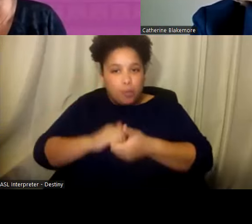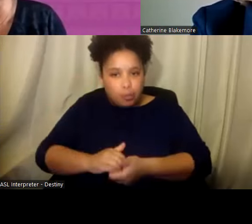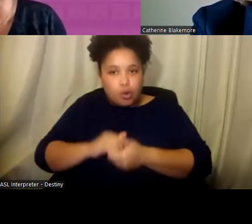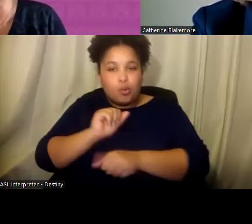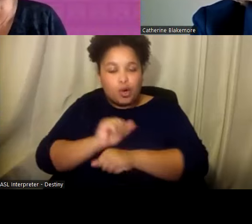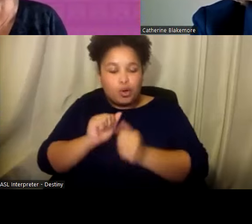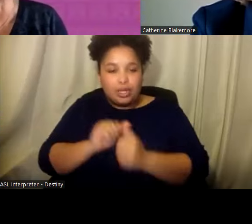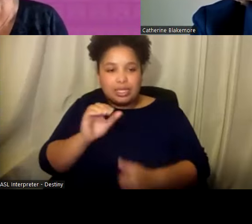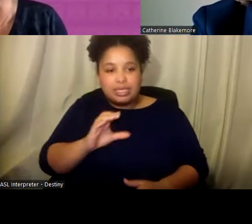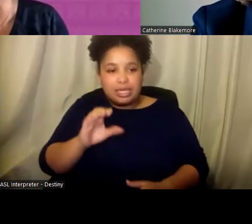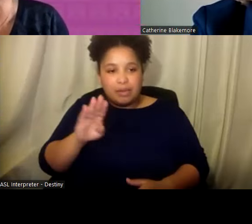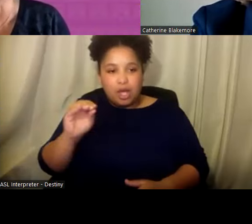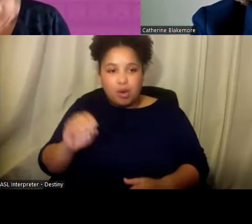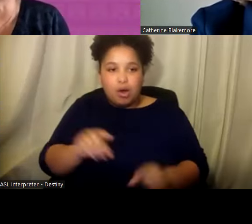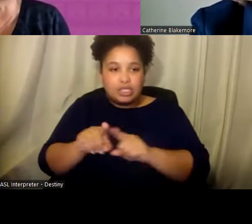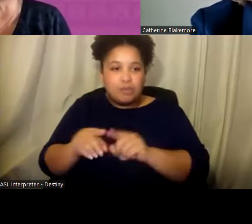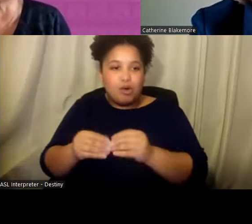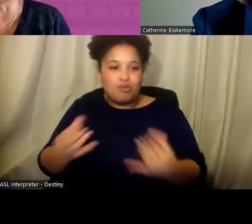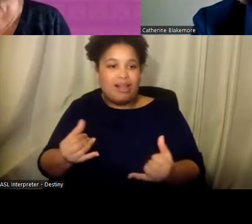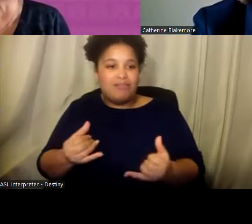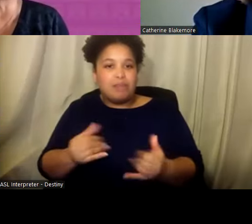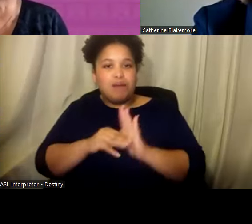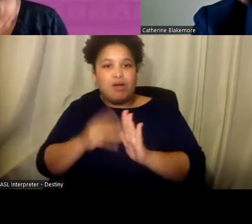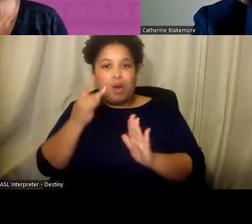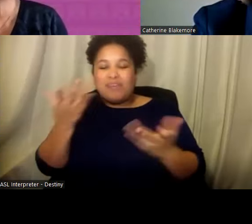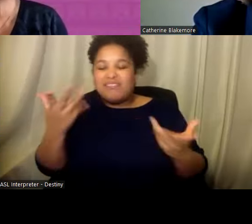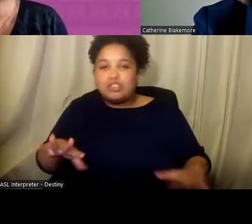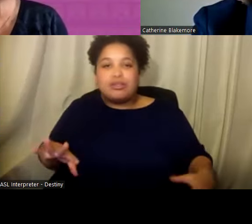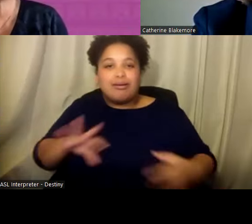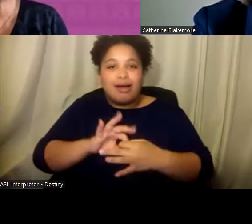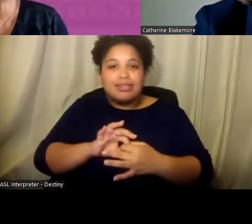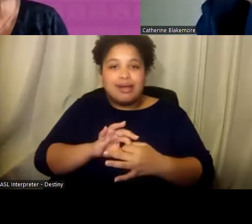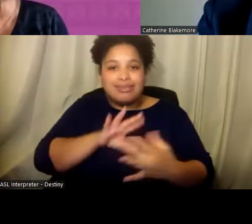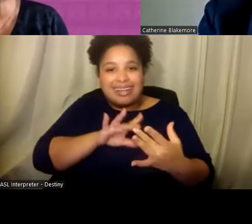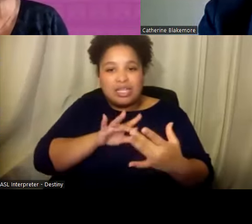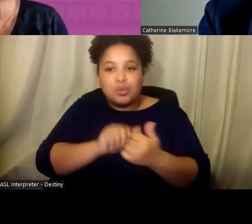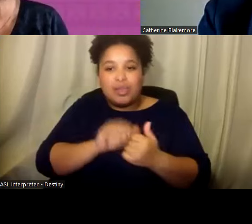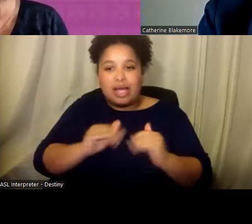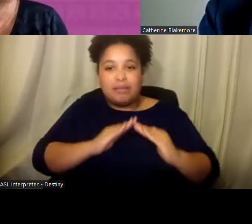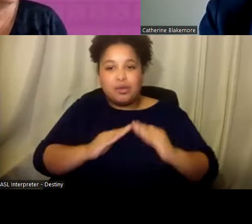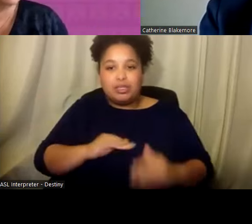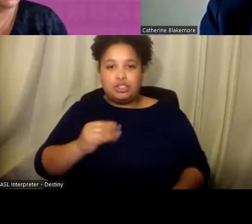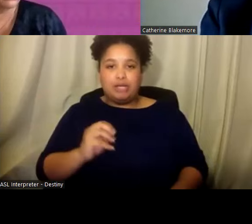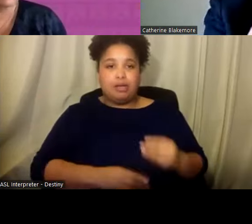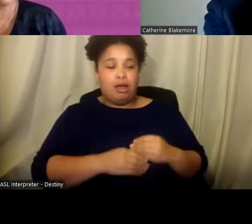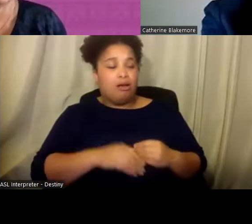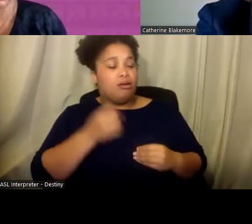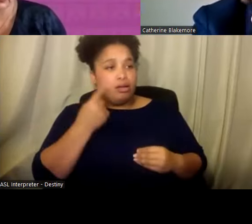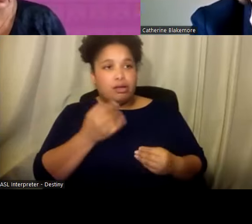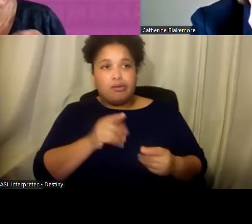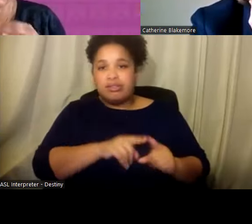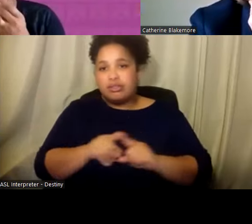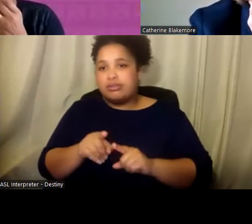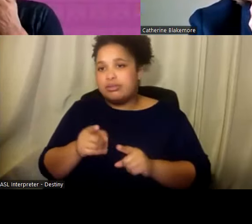And it's a more relevant model because we're in the community already. Yeah, and we've talked about this a couple of